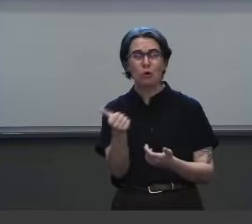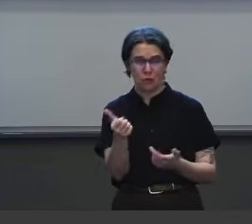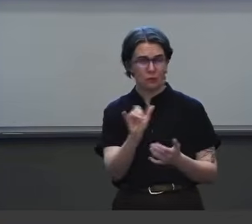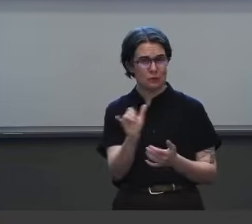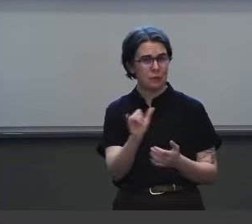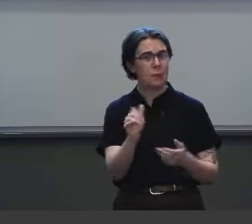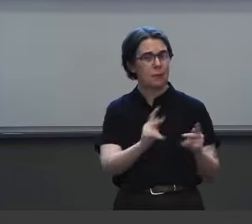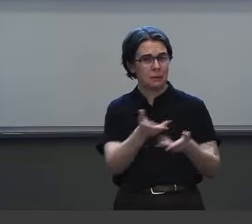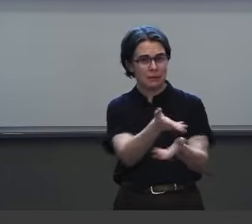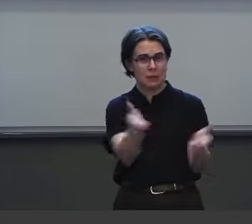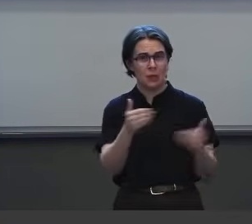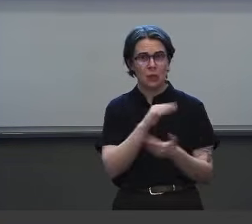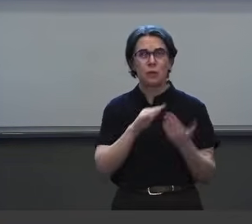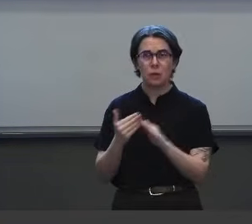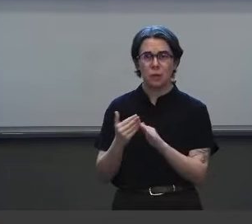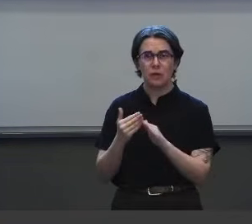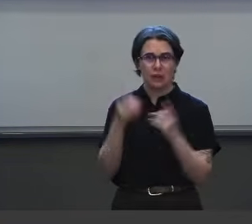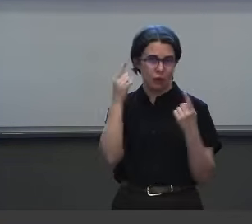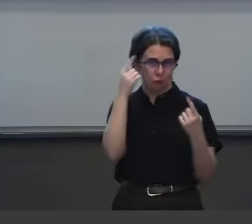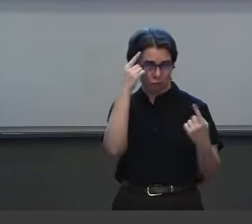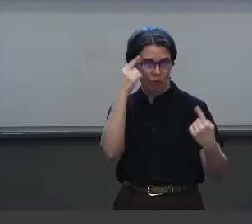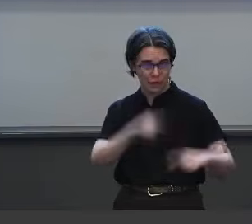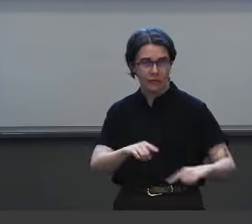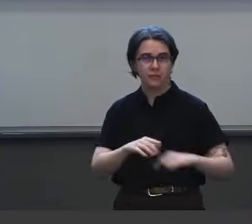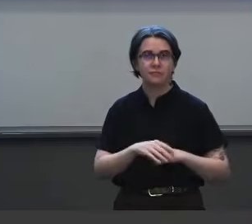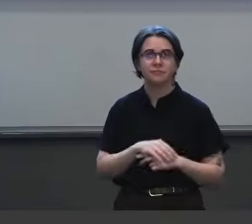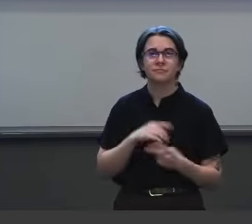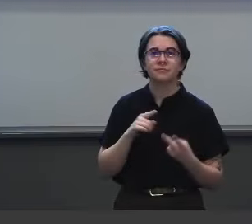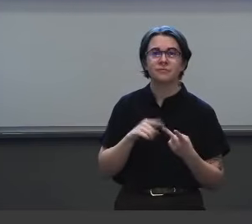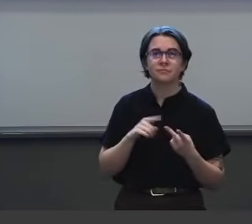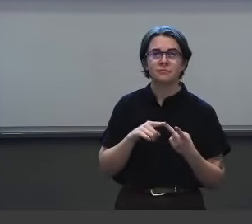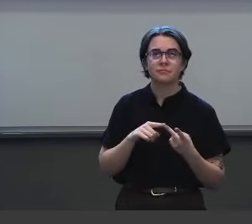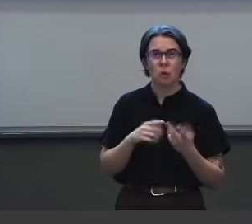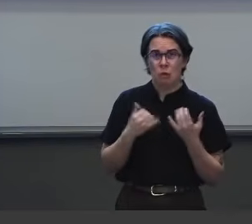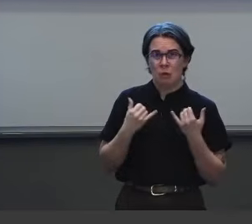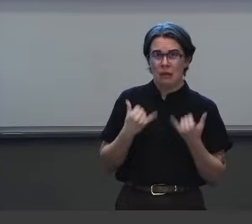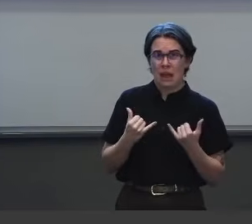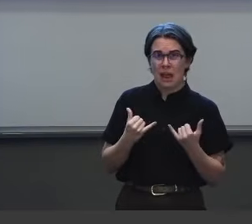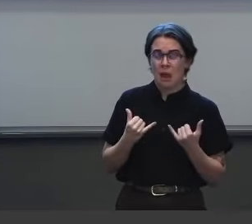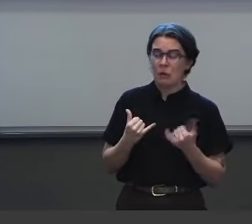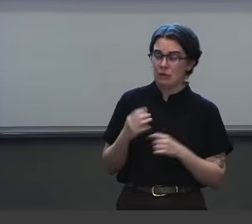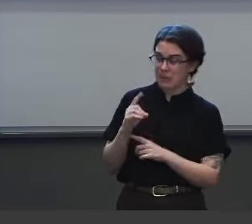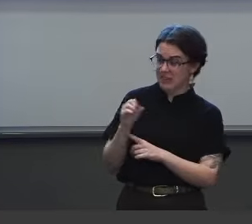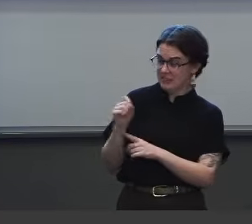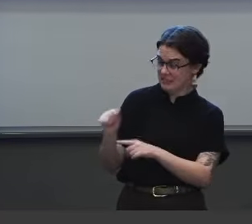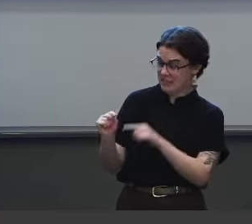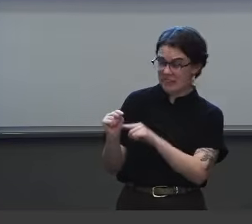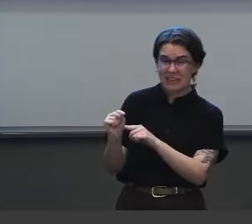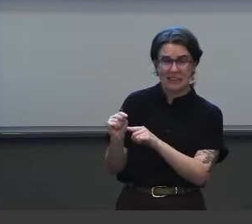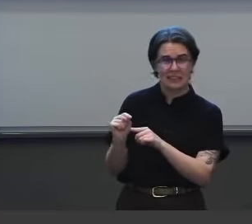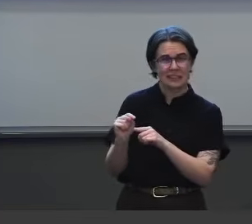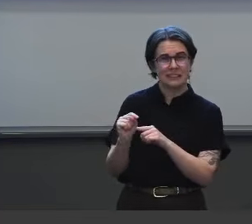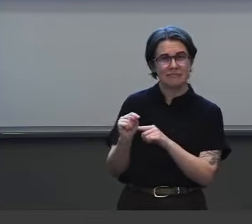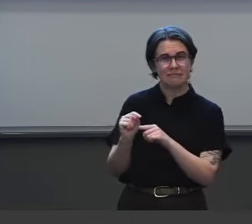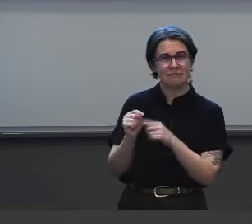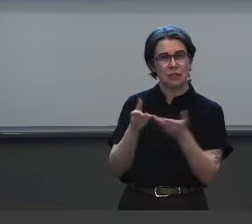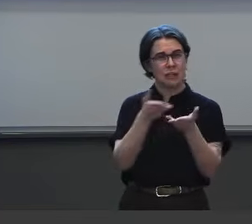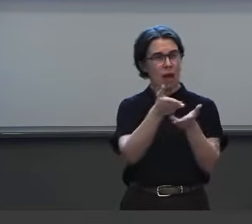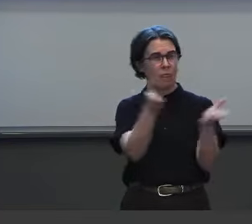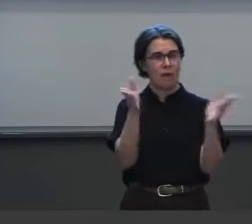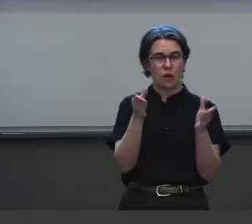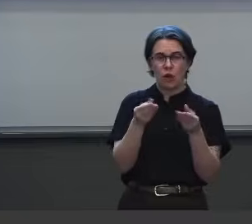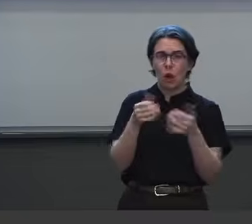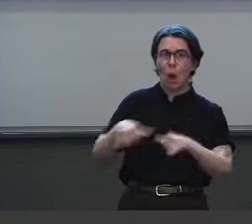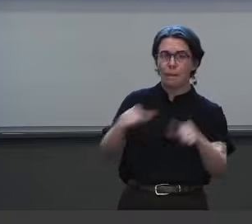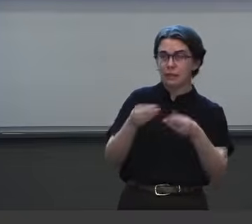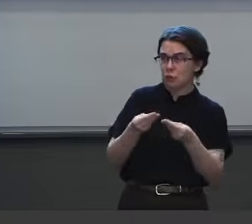community, current solutions for helping those with decreased sound tolerance have some pretty significant limitations. And I'm going to go through these in this